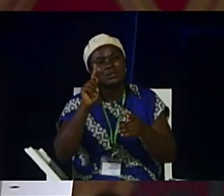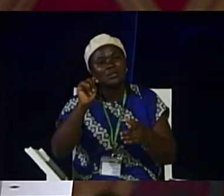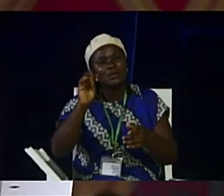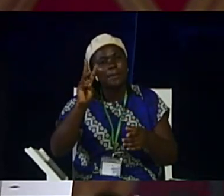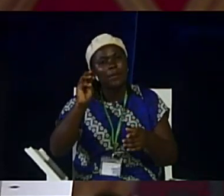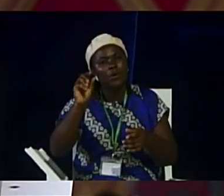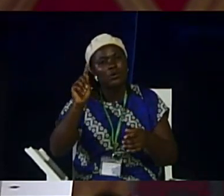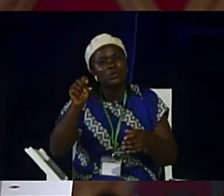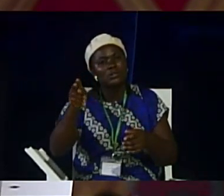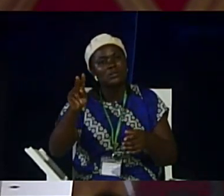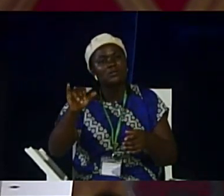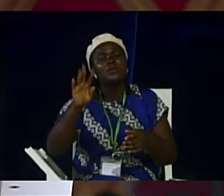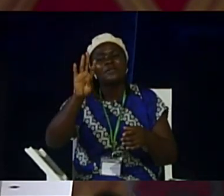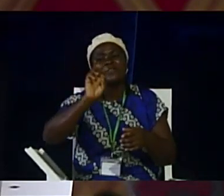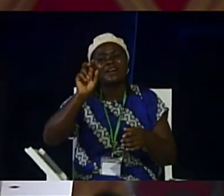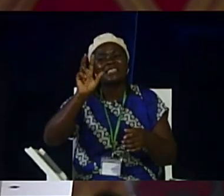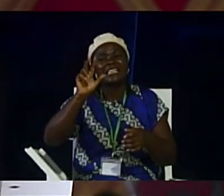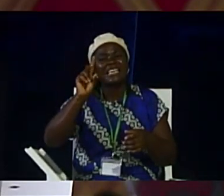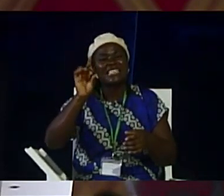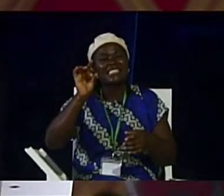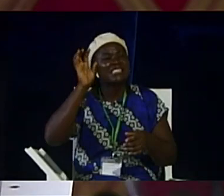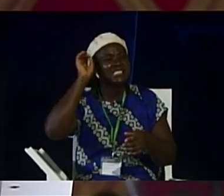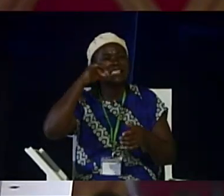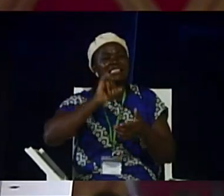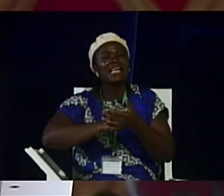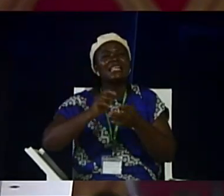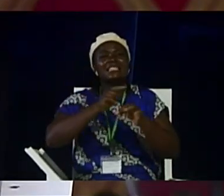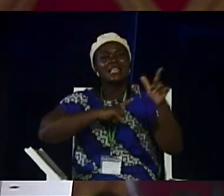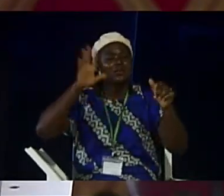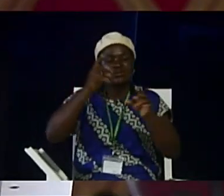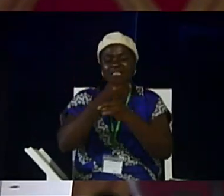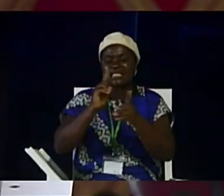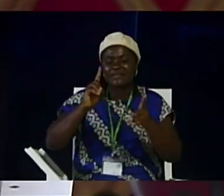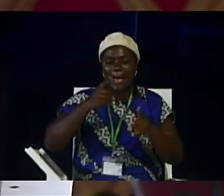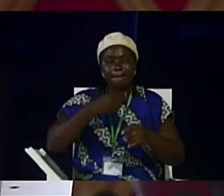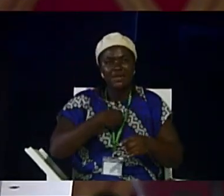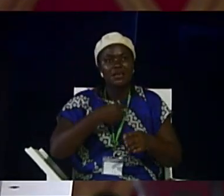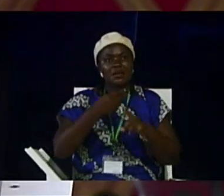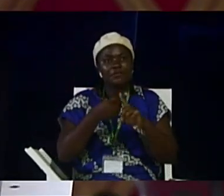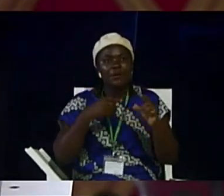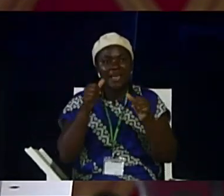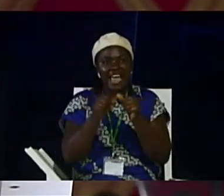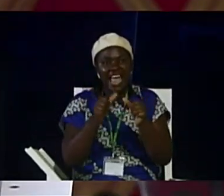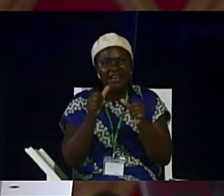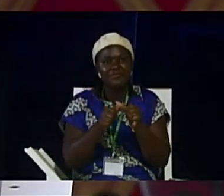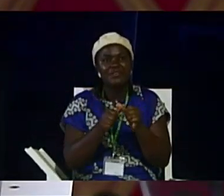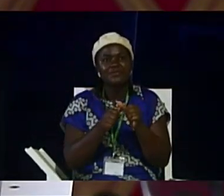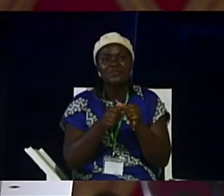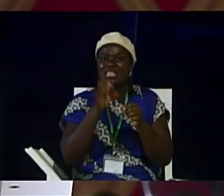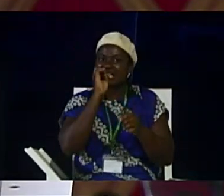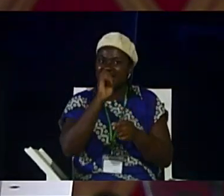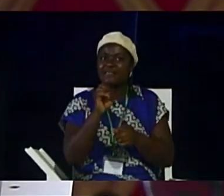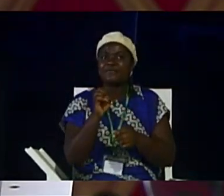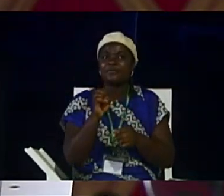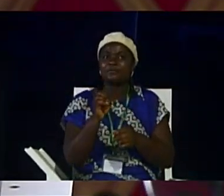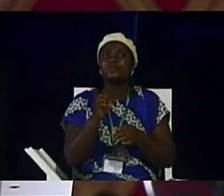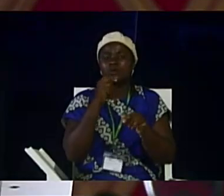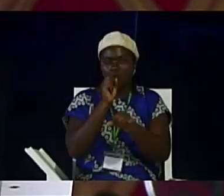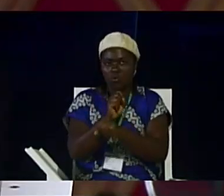verse 18, it says, and the Lord will deliver me from every evil